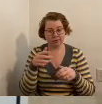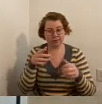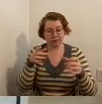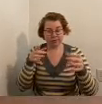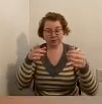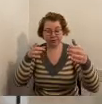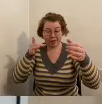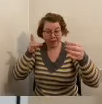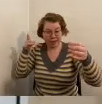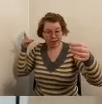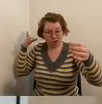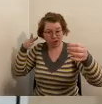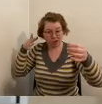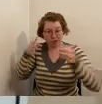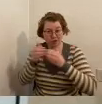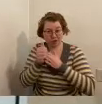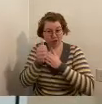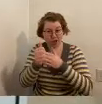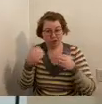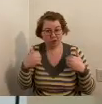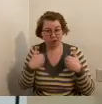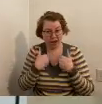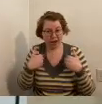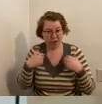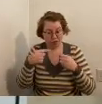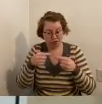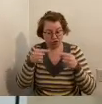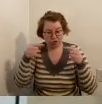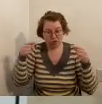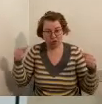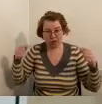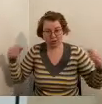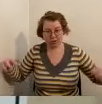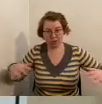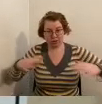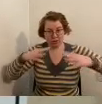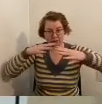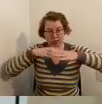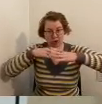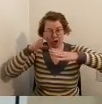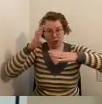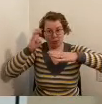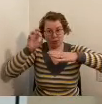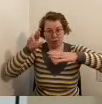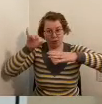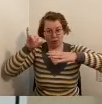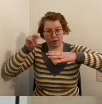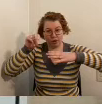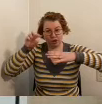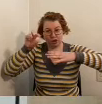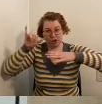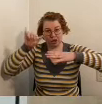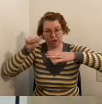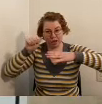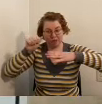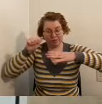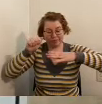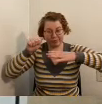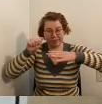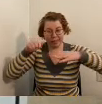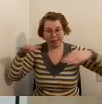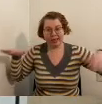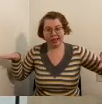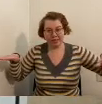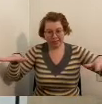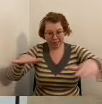hunters followed the animals across Beringia, the land bridge.